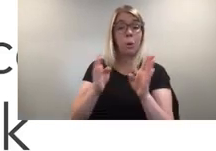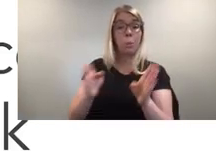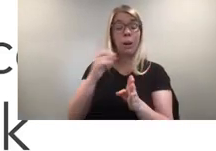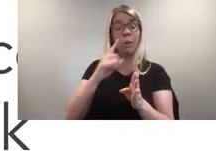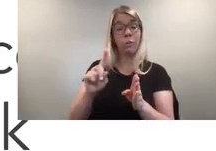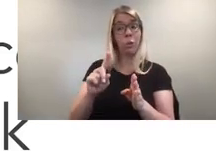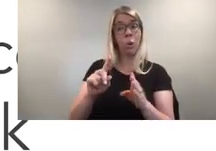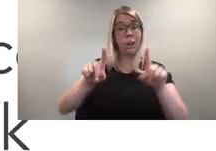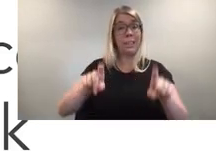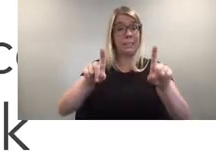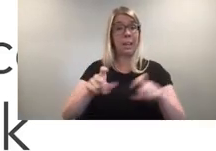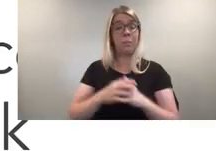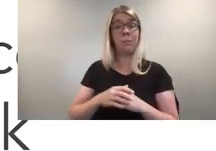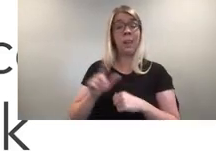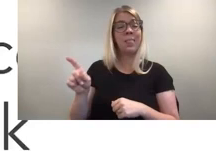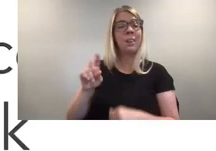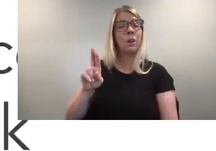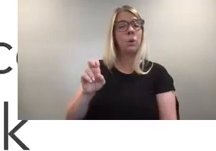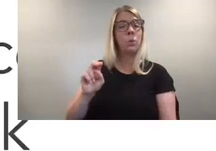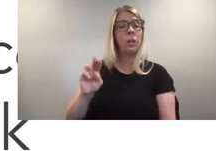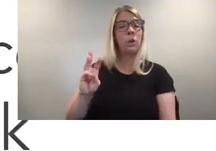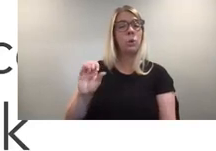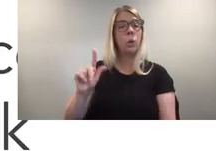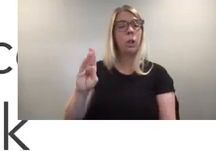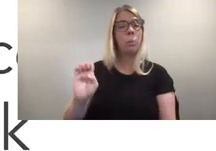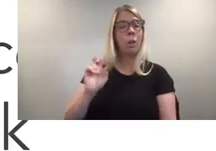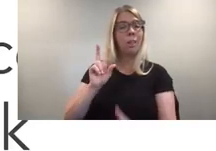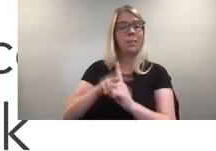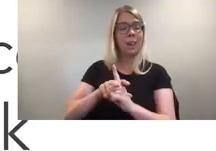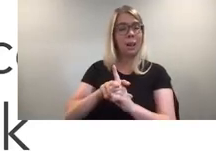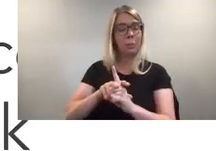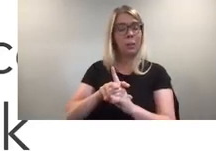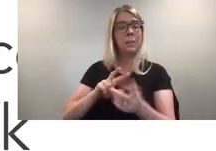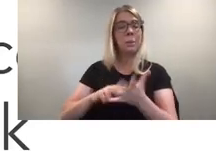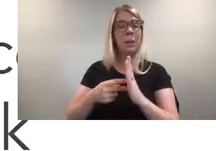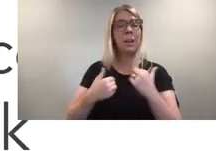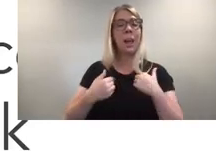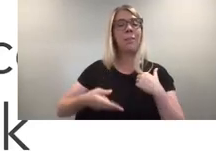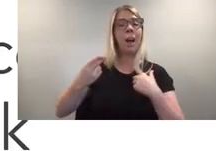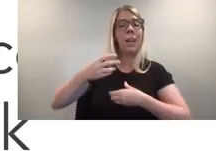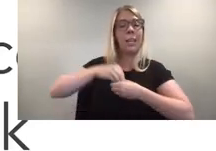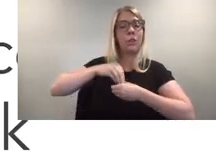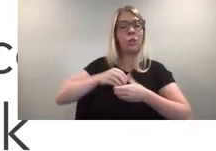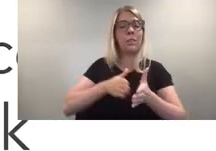assignments like this one create higher levels of intrinsic motivation in students, which often leads to higher levels of success.